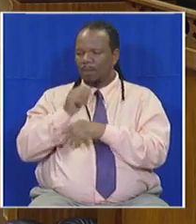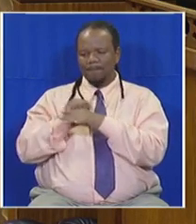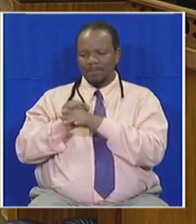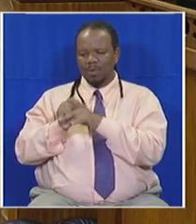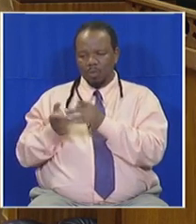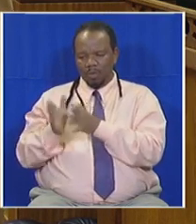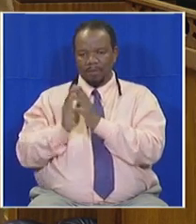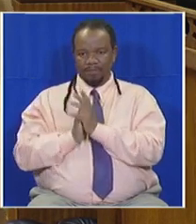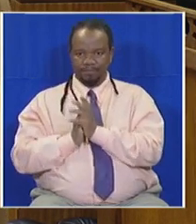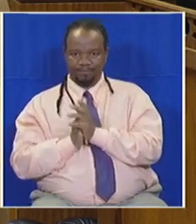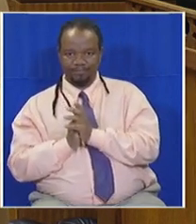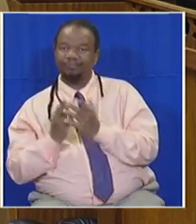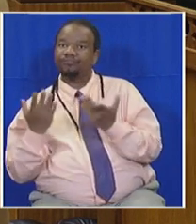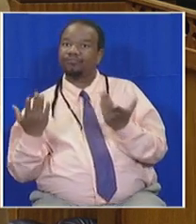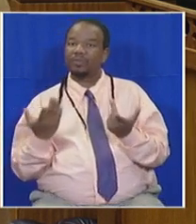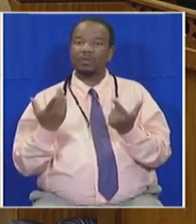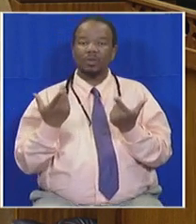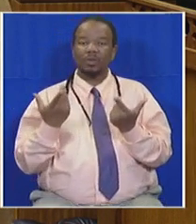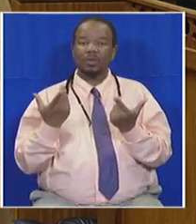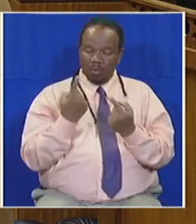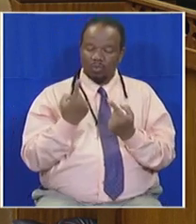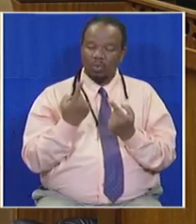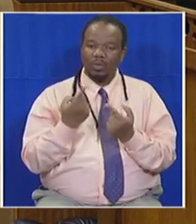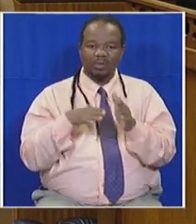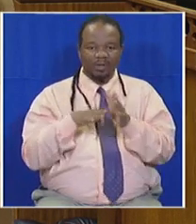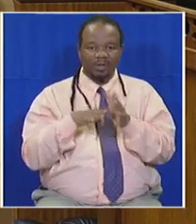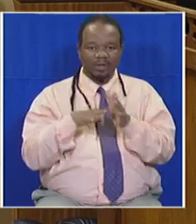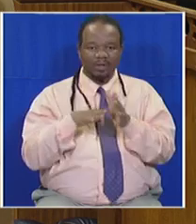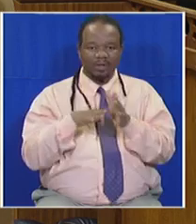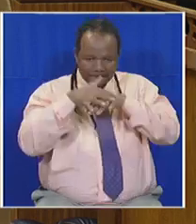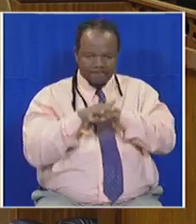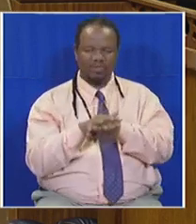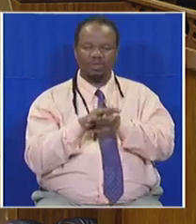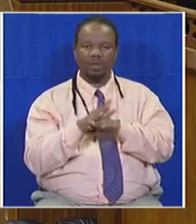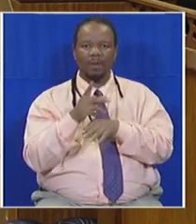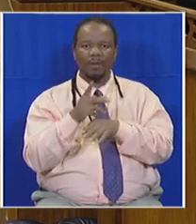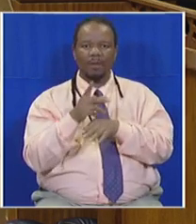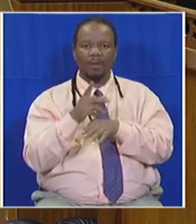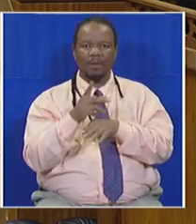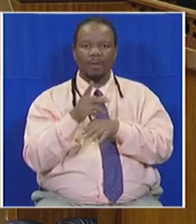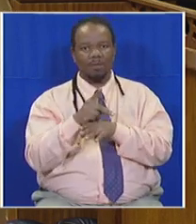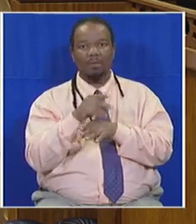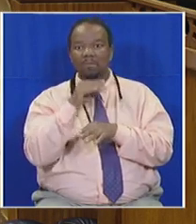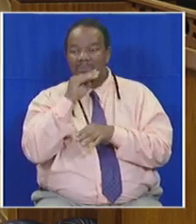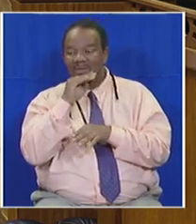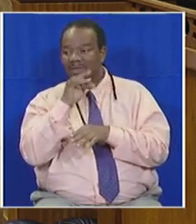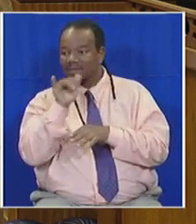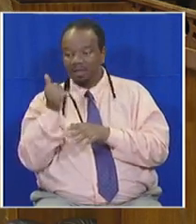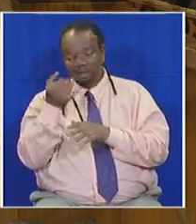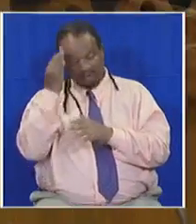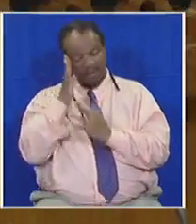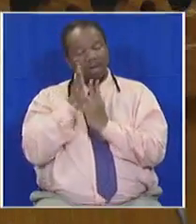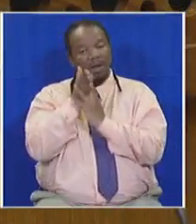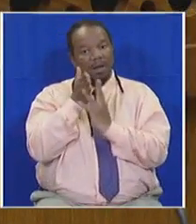You have also developed an implementation plan, which clearly outlines the practical intervention needed to implement